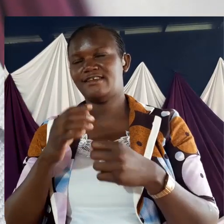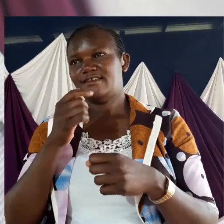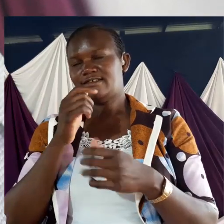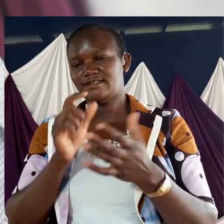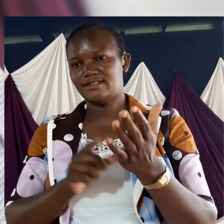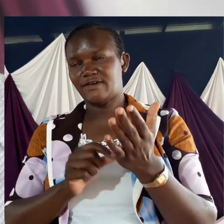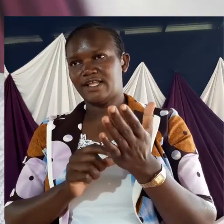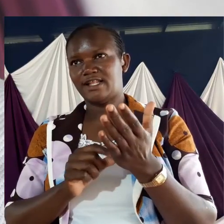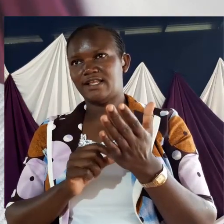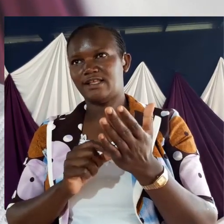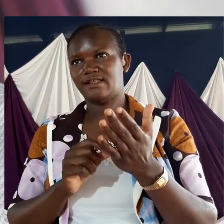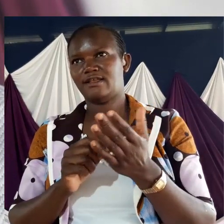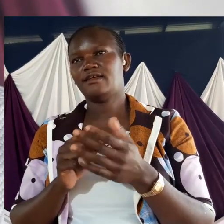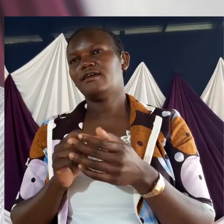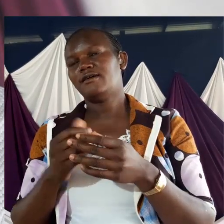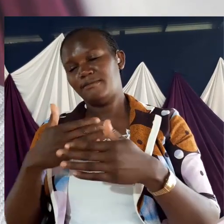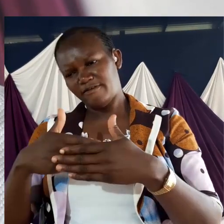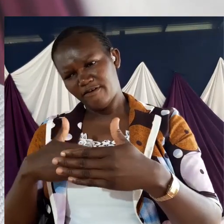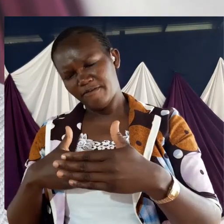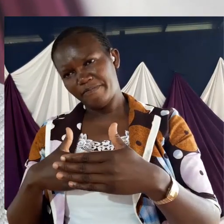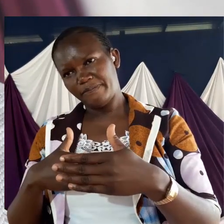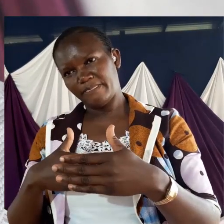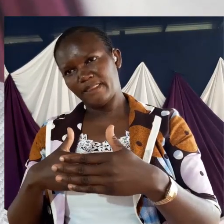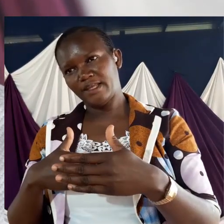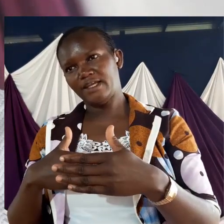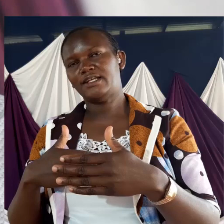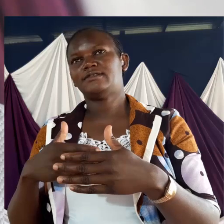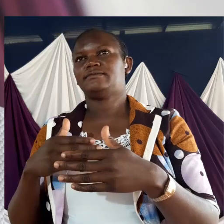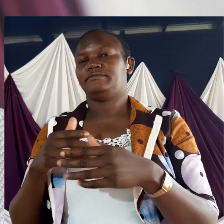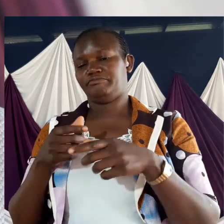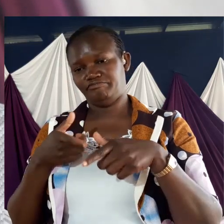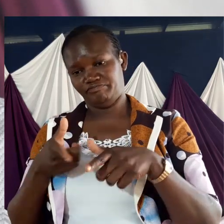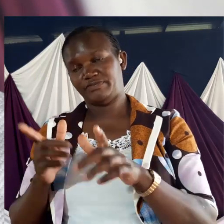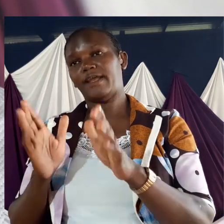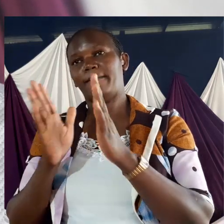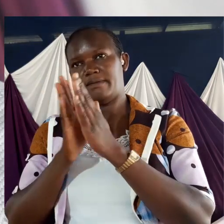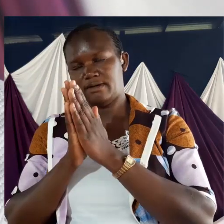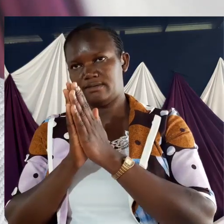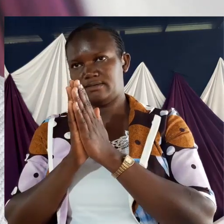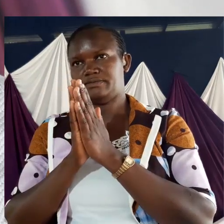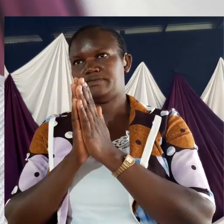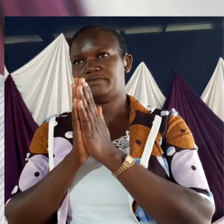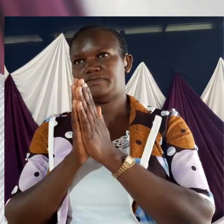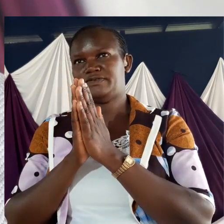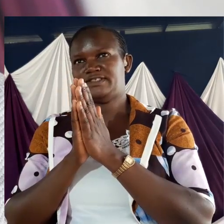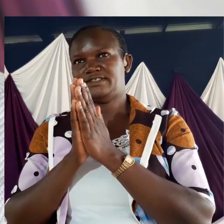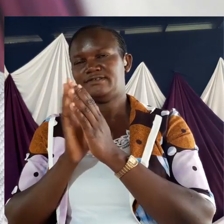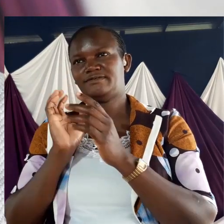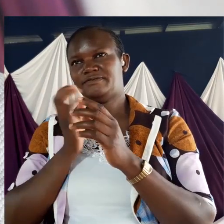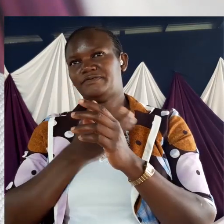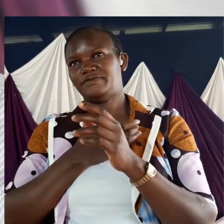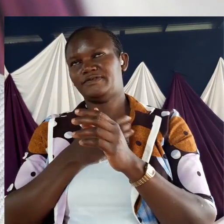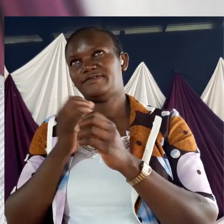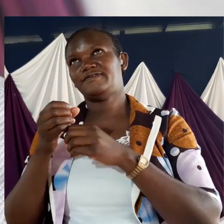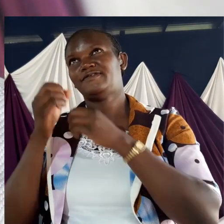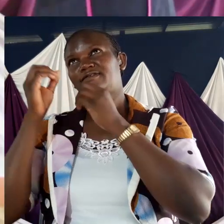159 in Swahili. And before we do that, let us bow down wherever you are so that we pray. Our Heavenly